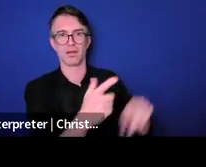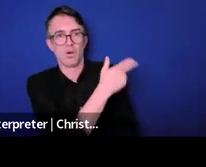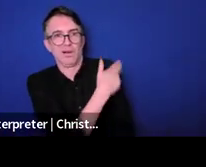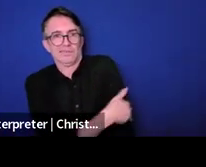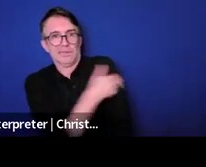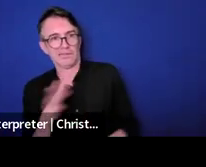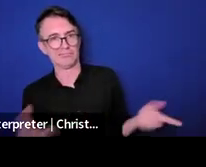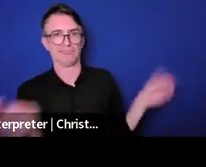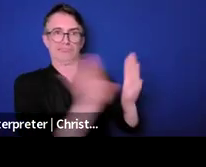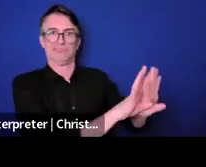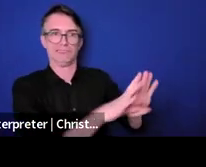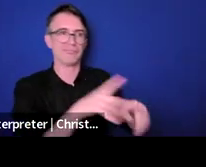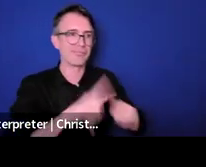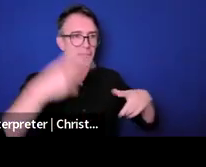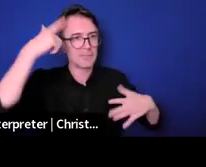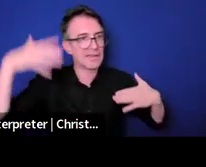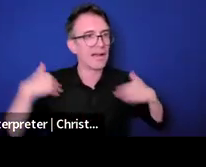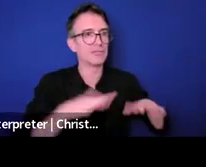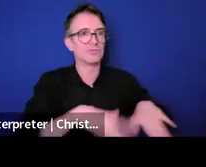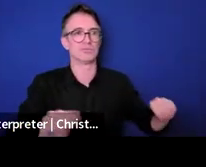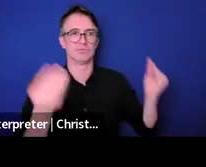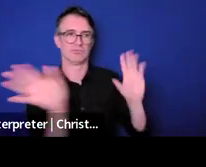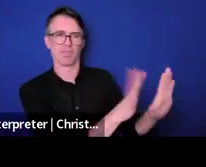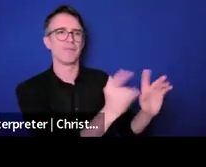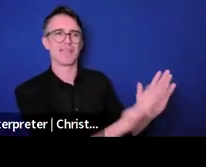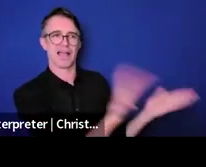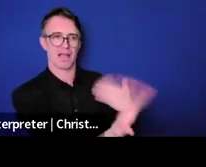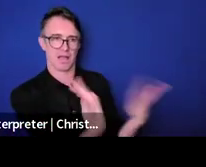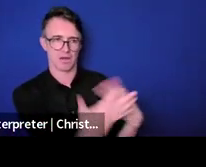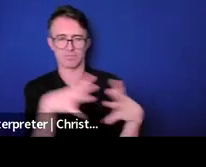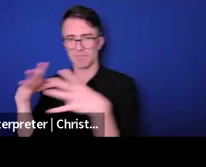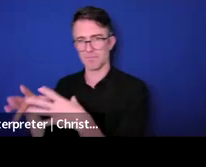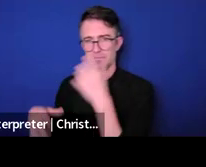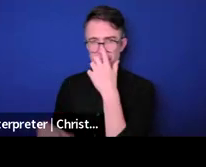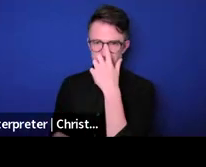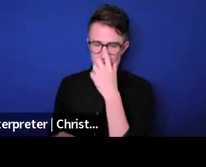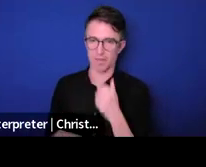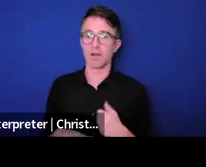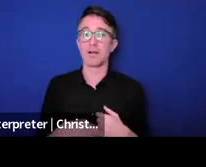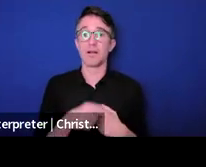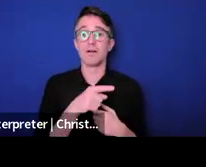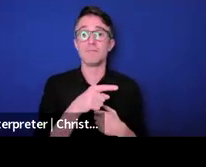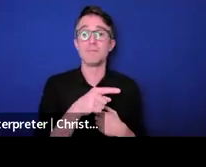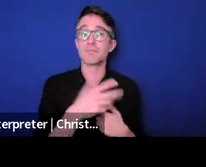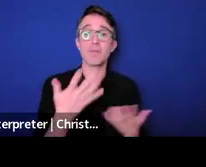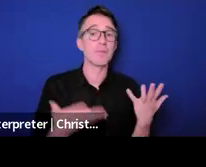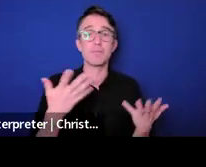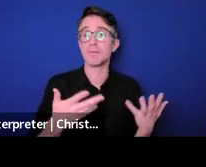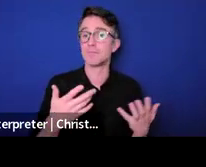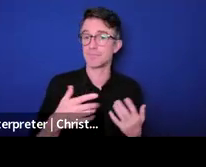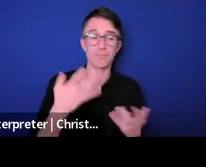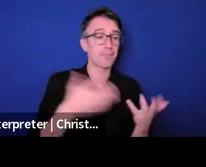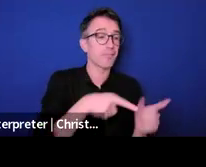place, including kinship care, foster care, adoption, family reunification services.